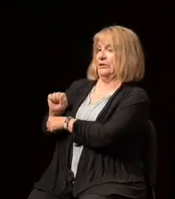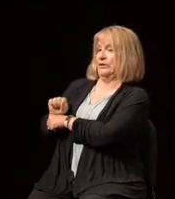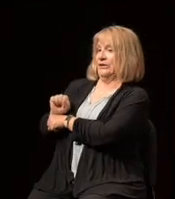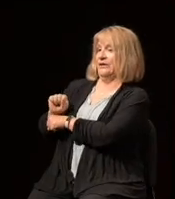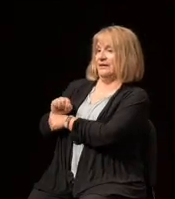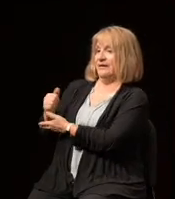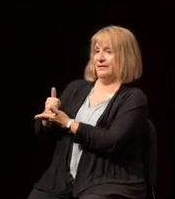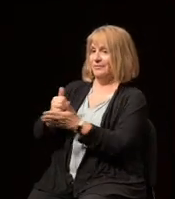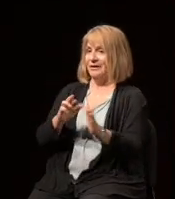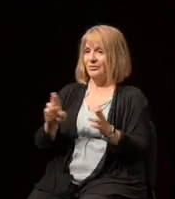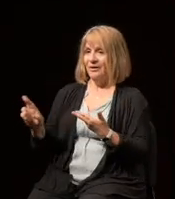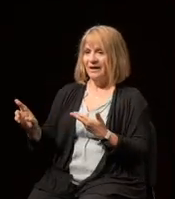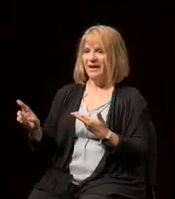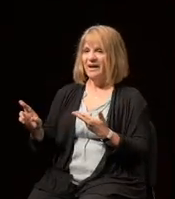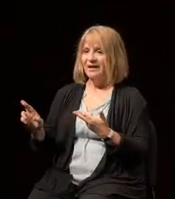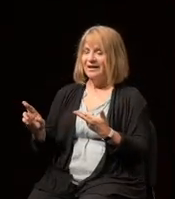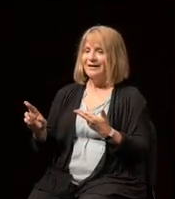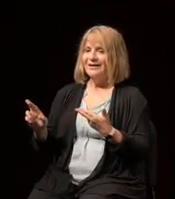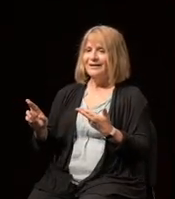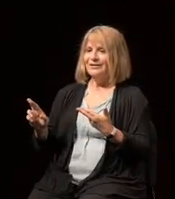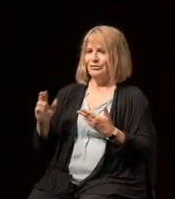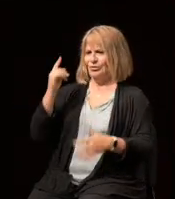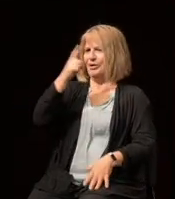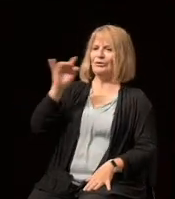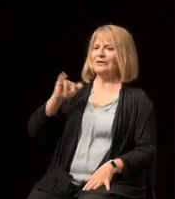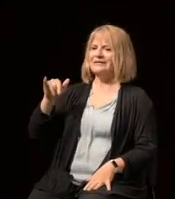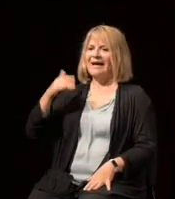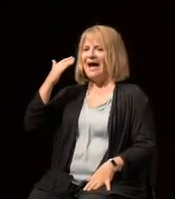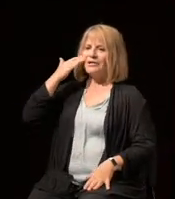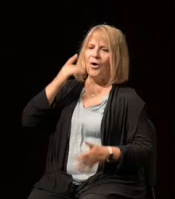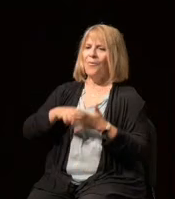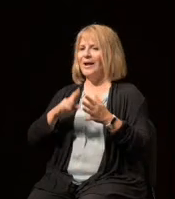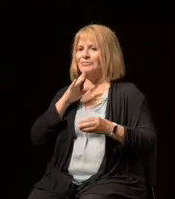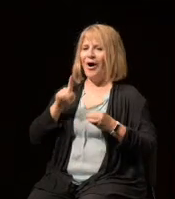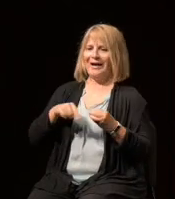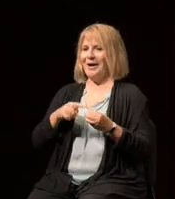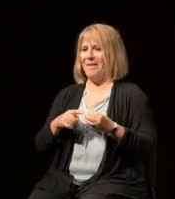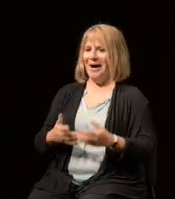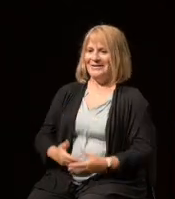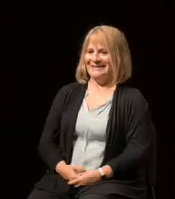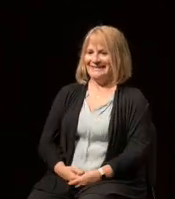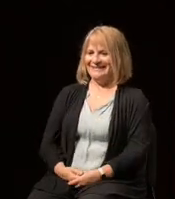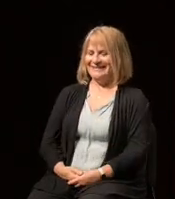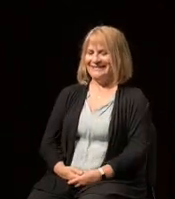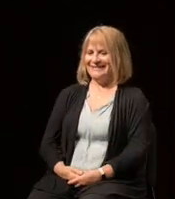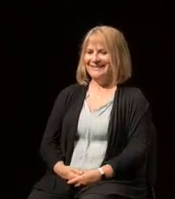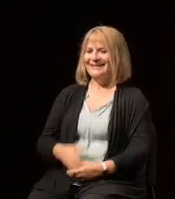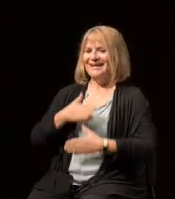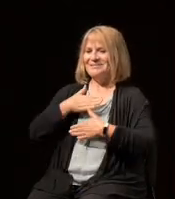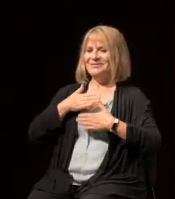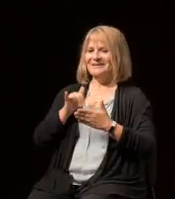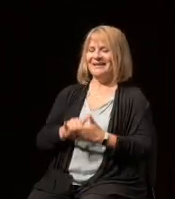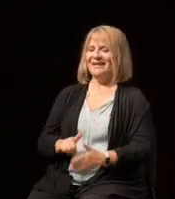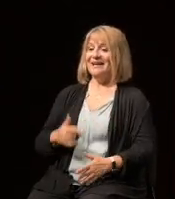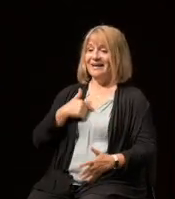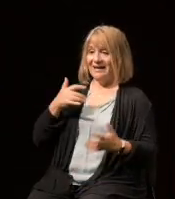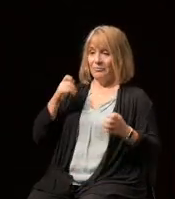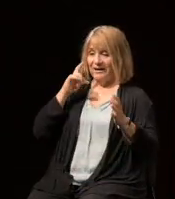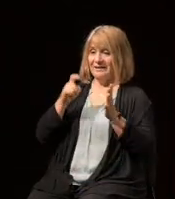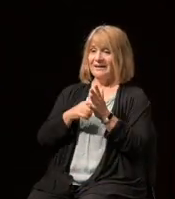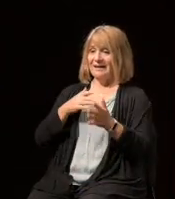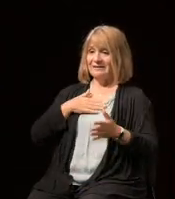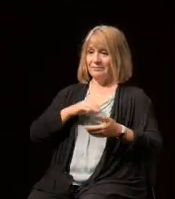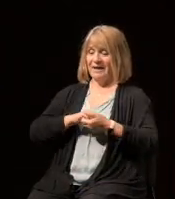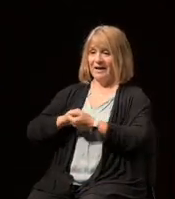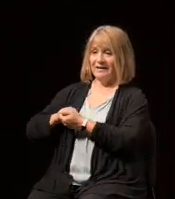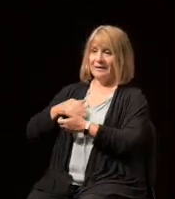it makes it look like we know what we're talking about up here. I appreciate it. And I want to acknowledge my colleague